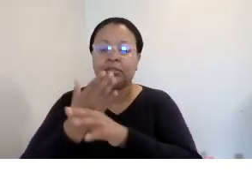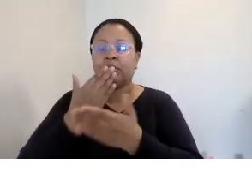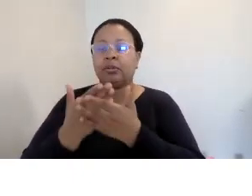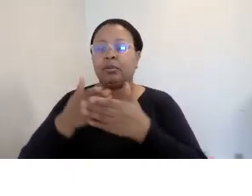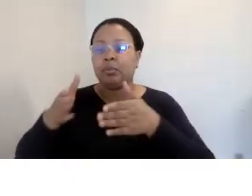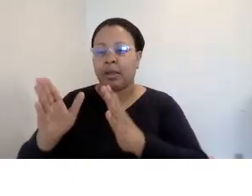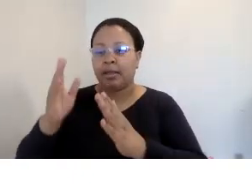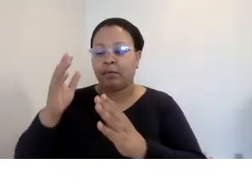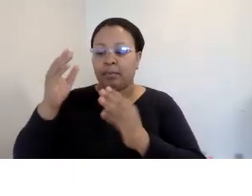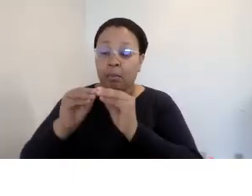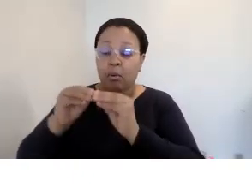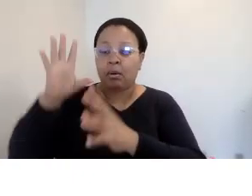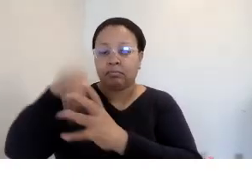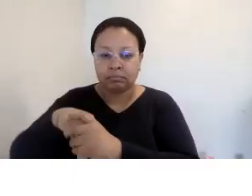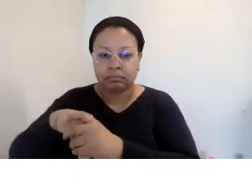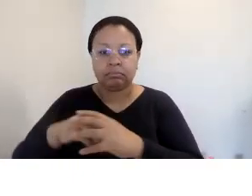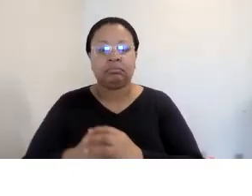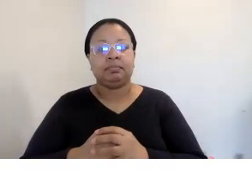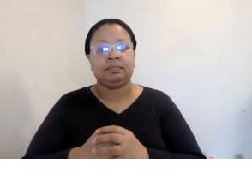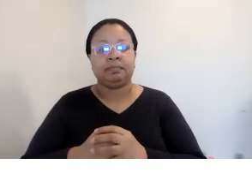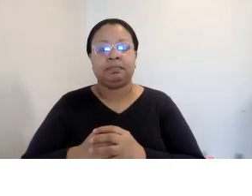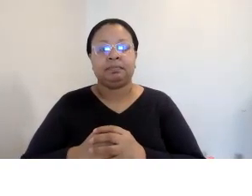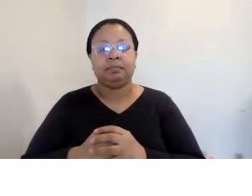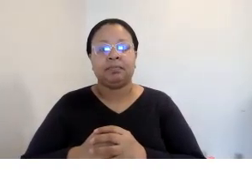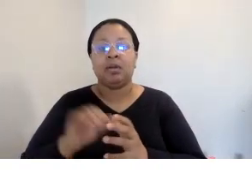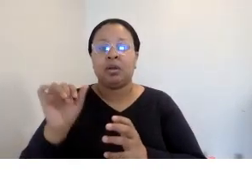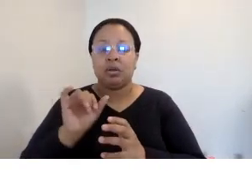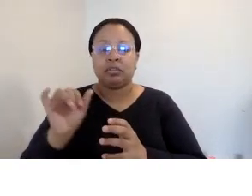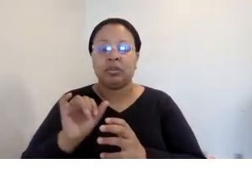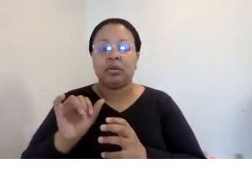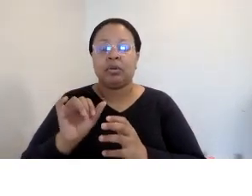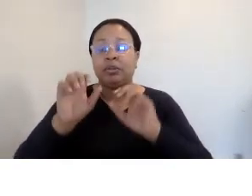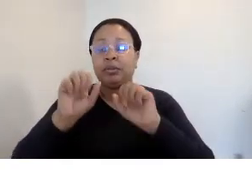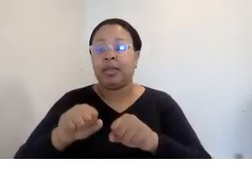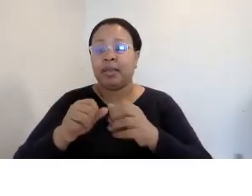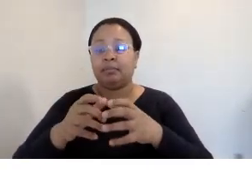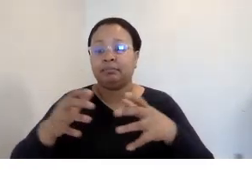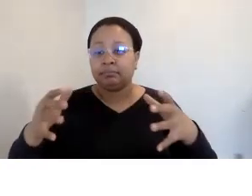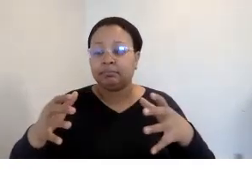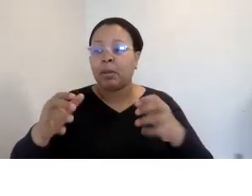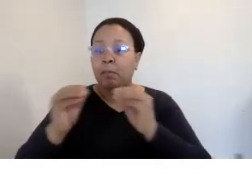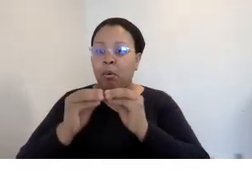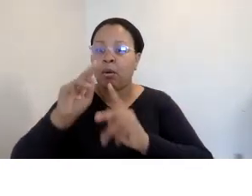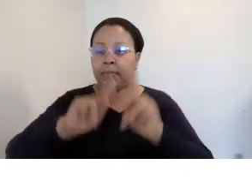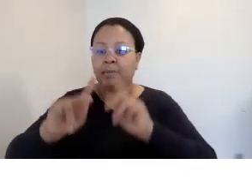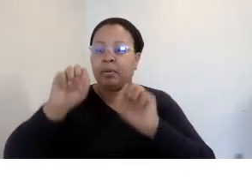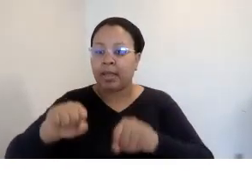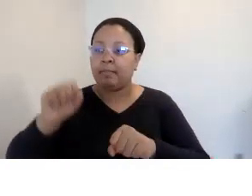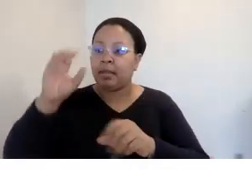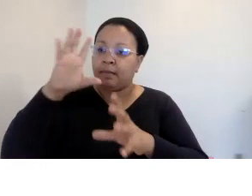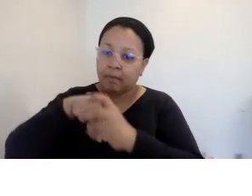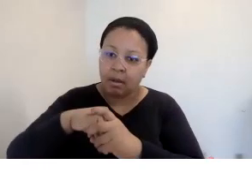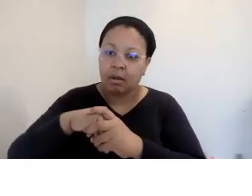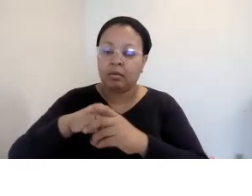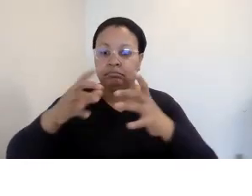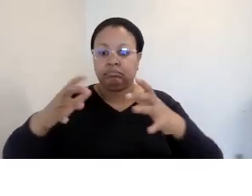just volume of social media interactions can bring attention to your mission and get more people